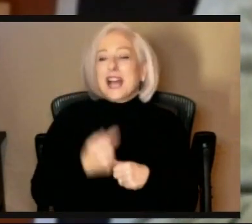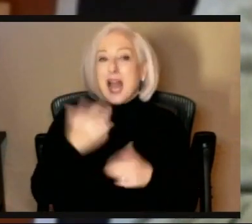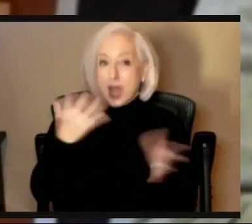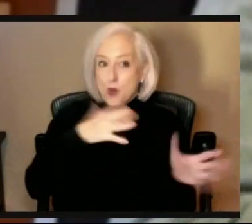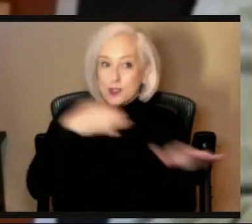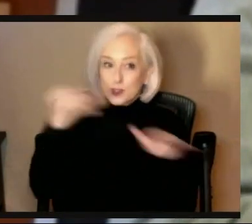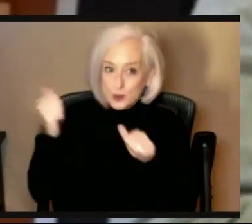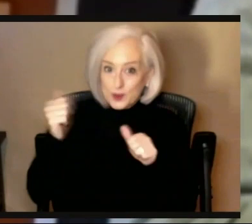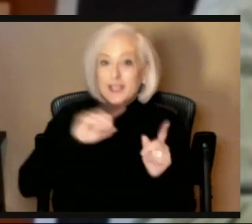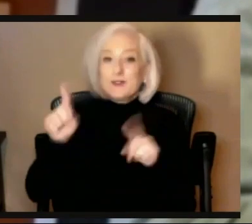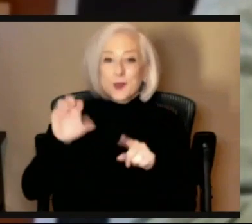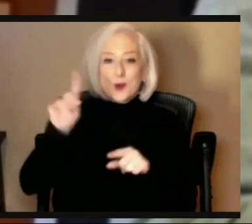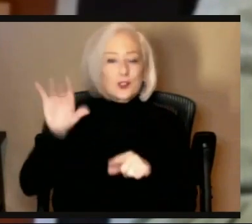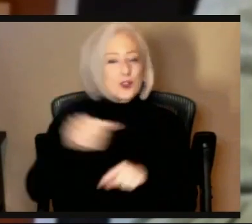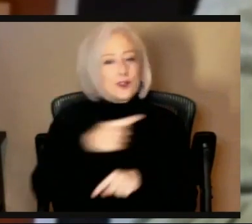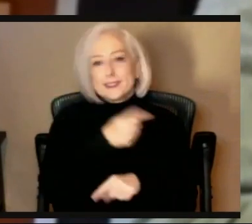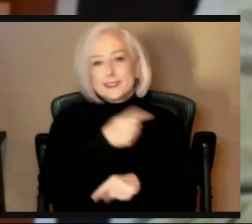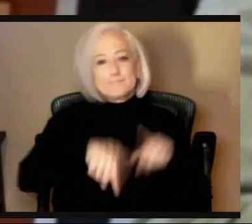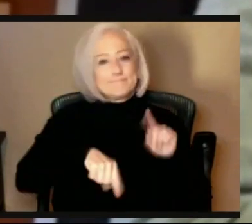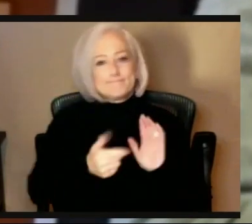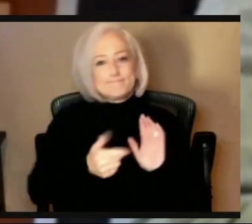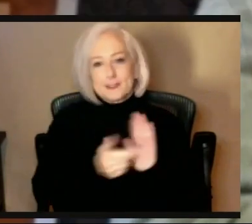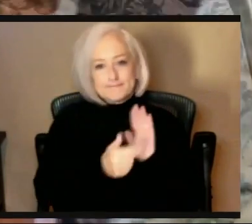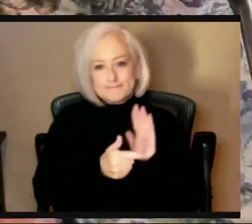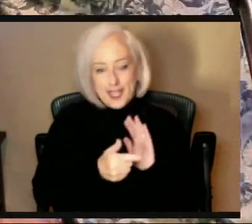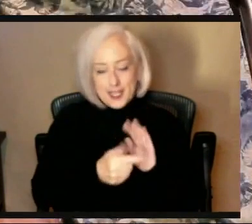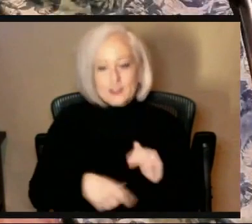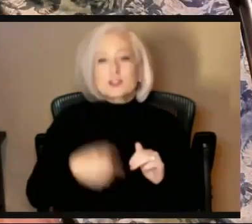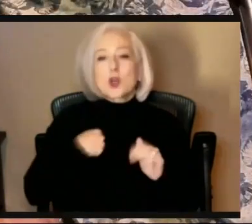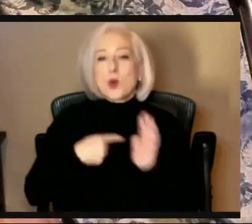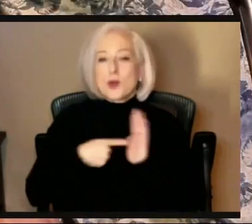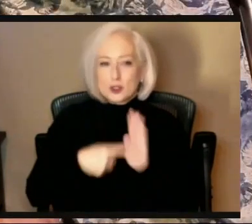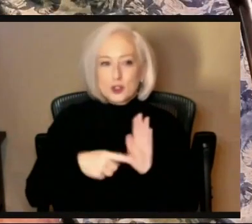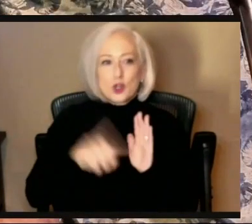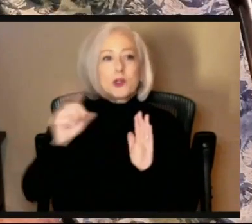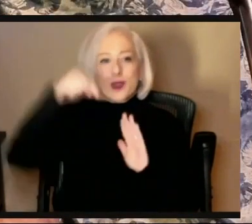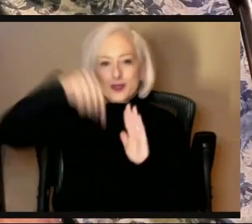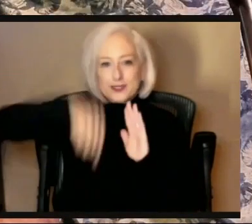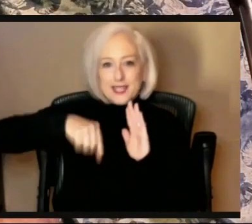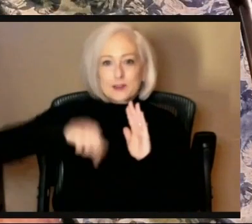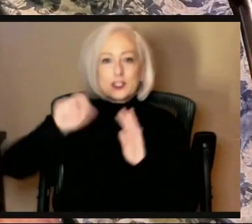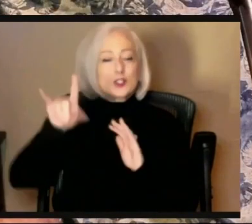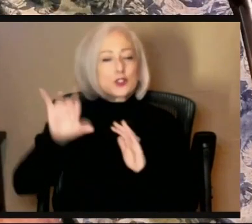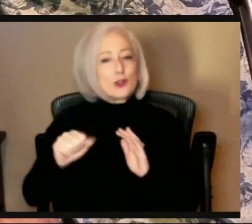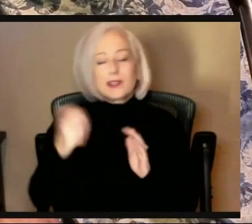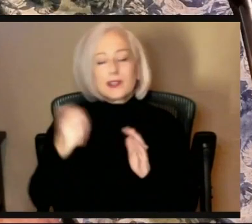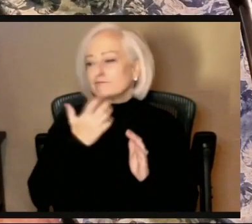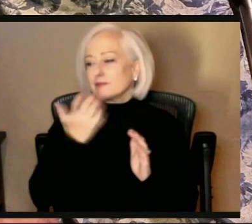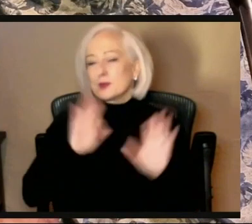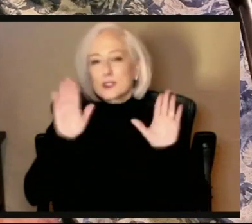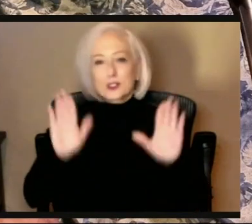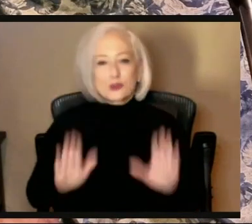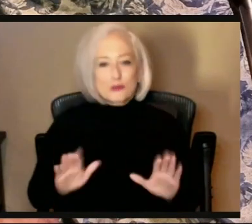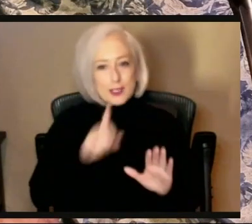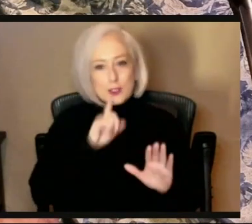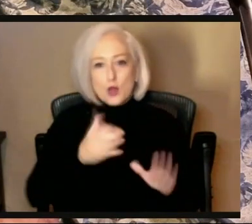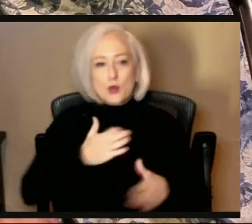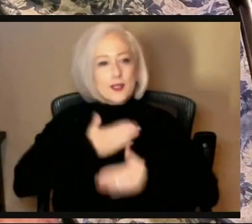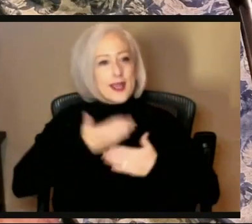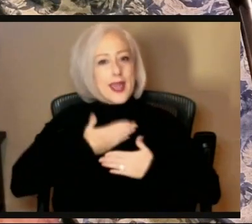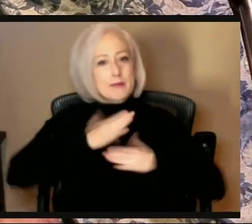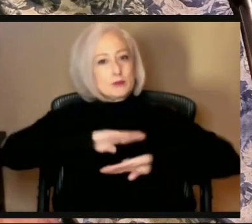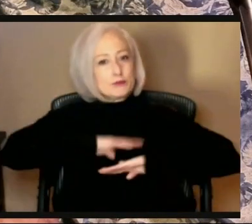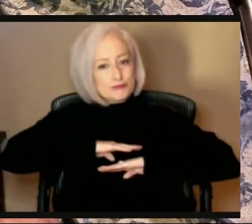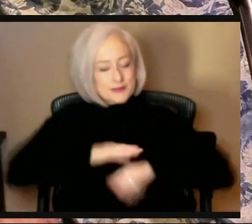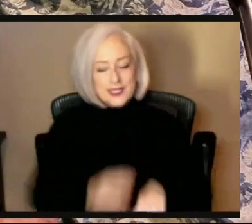And he directed me to the downstairs studio, and it worked out great, and they were totally happy with it. And